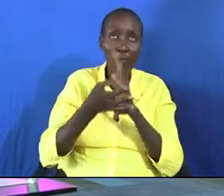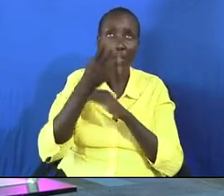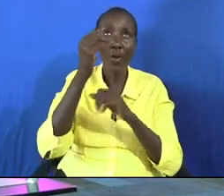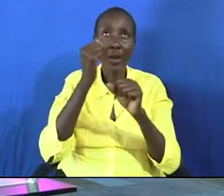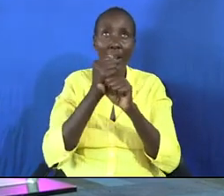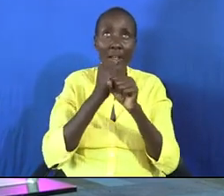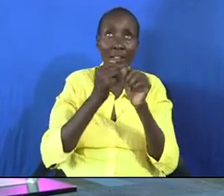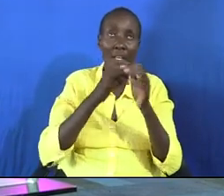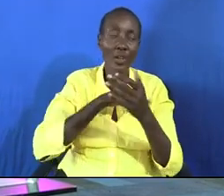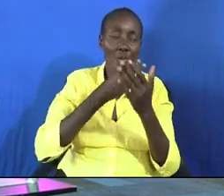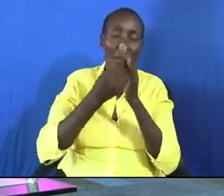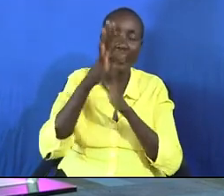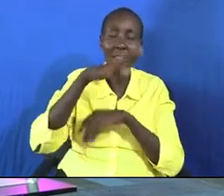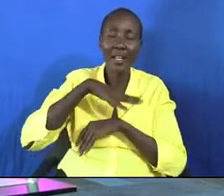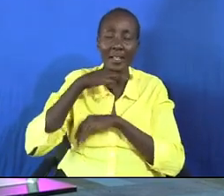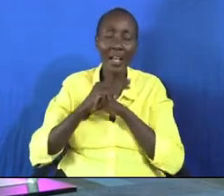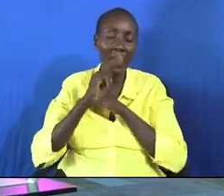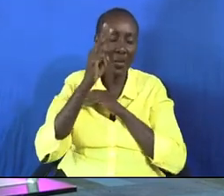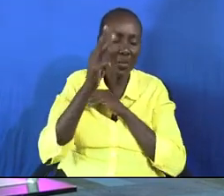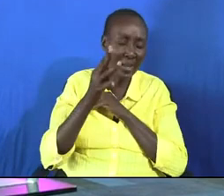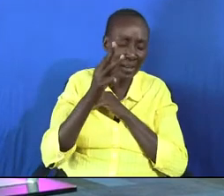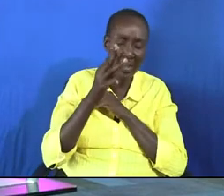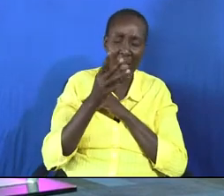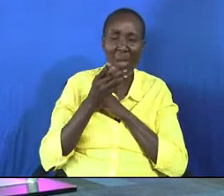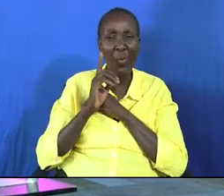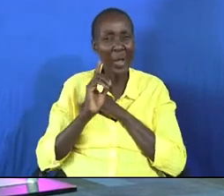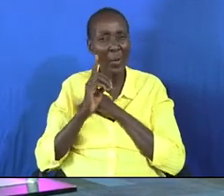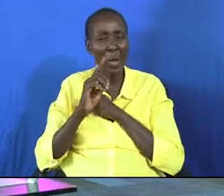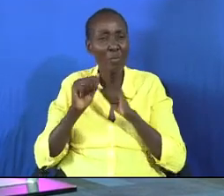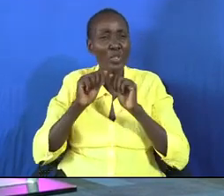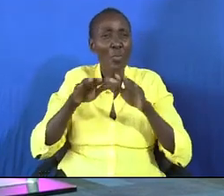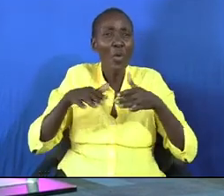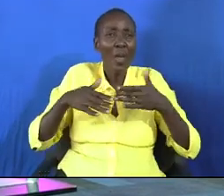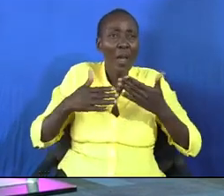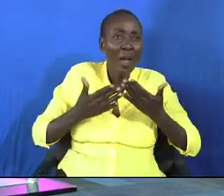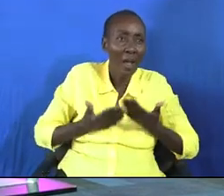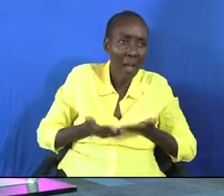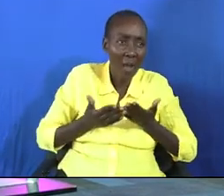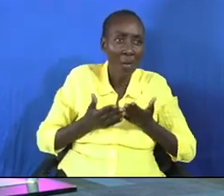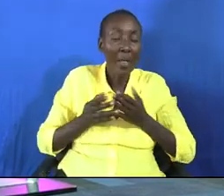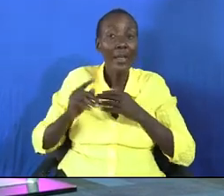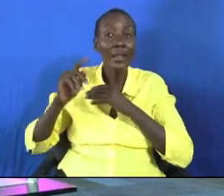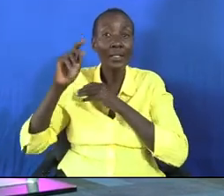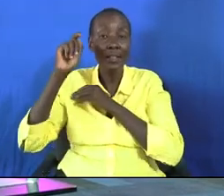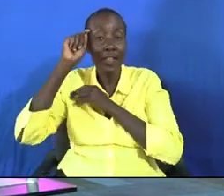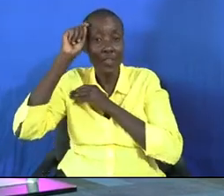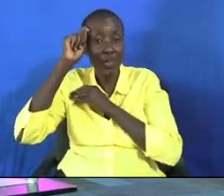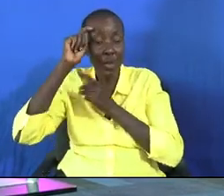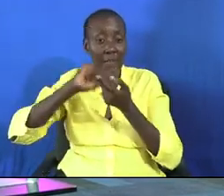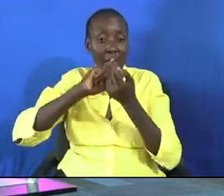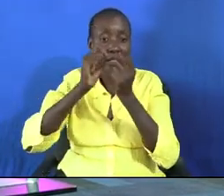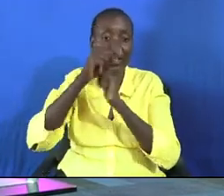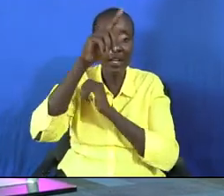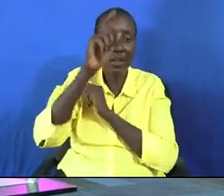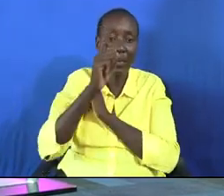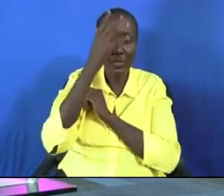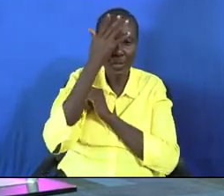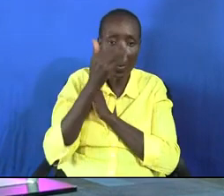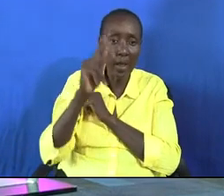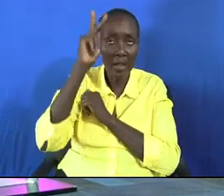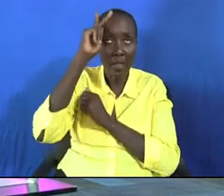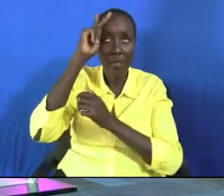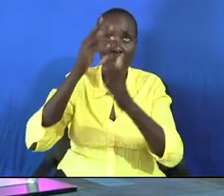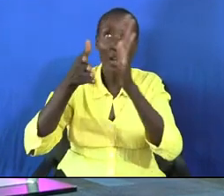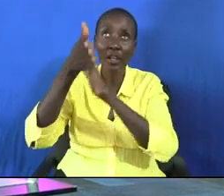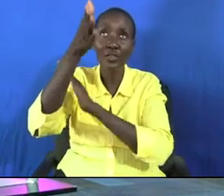doesn't will, I will die. Excuse me. This is the theology that we have to change. Because the knowledge